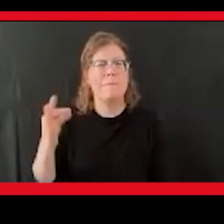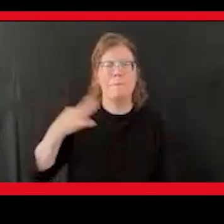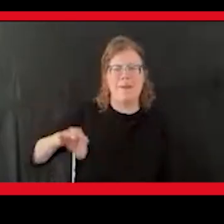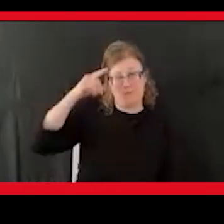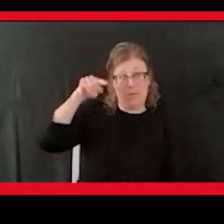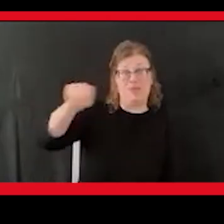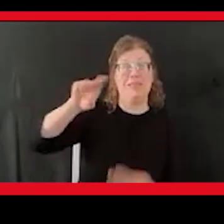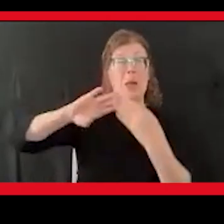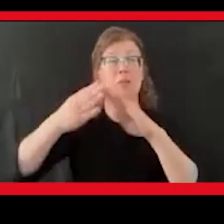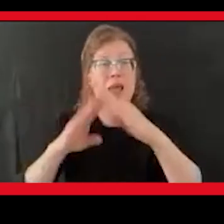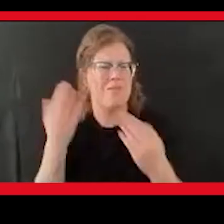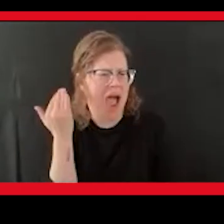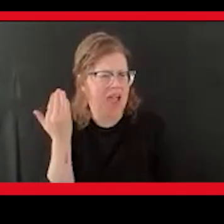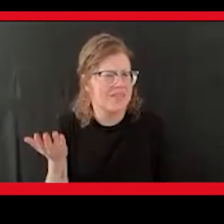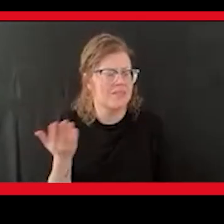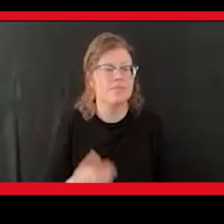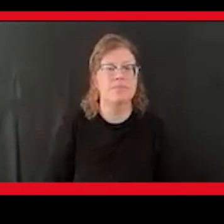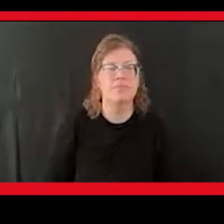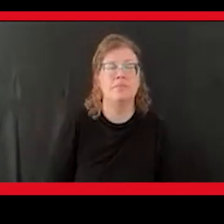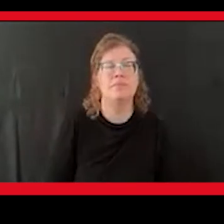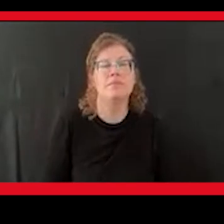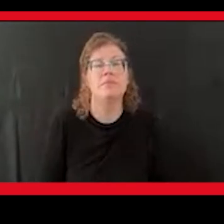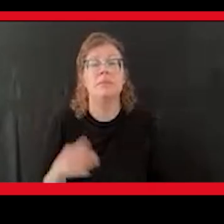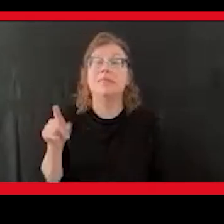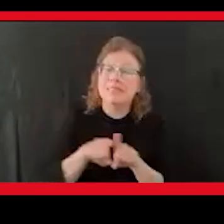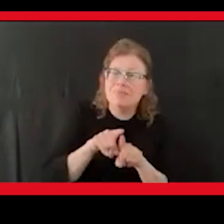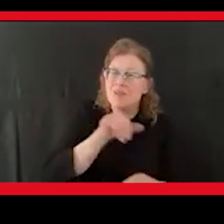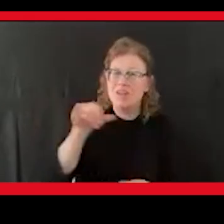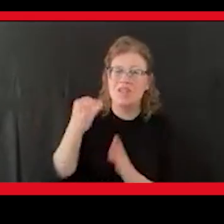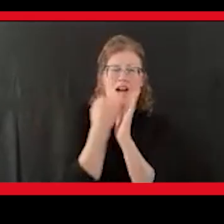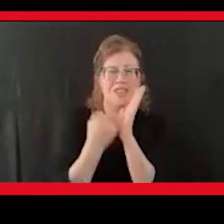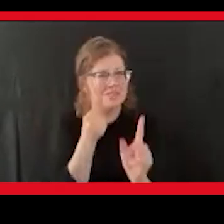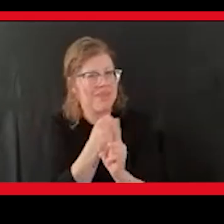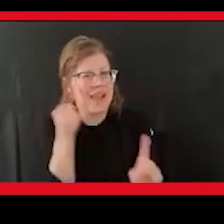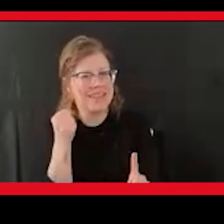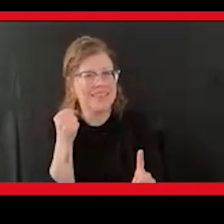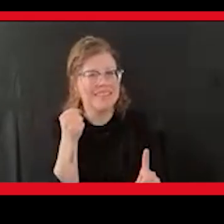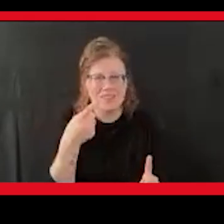Like artistic impact, consider what your own measures of success might look like.